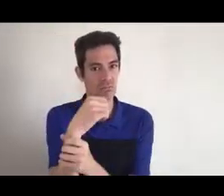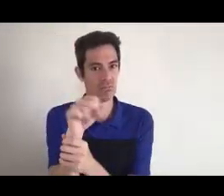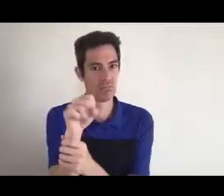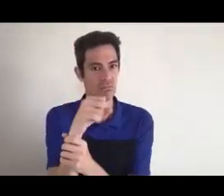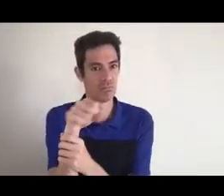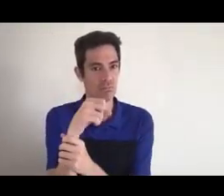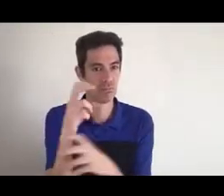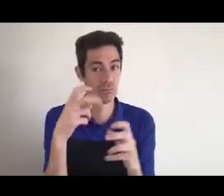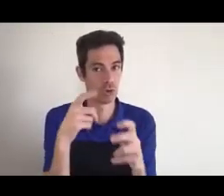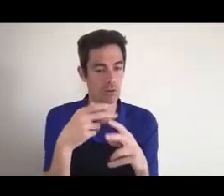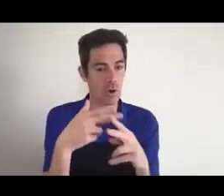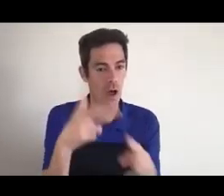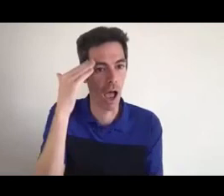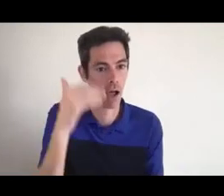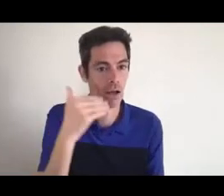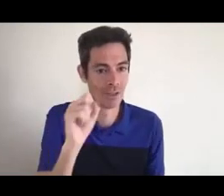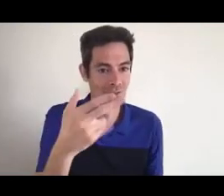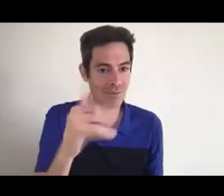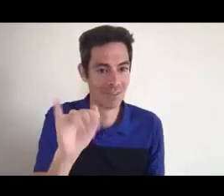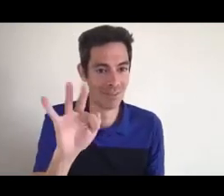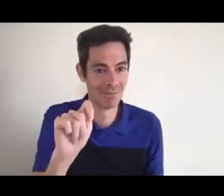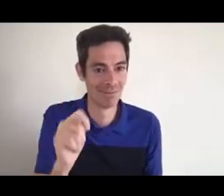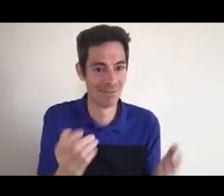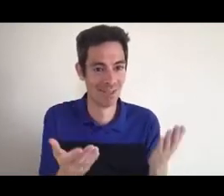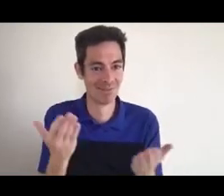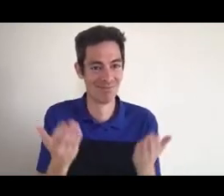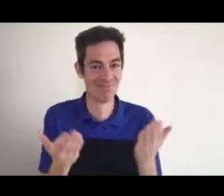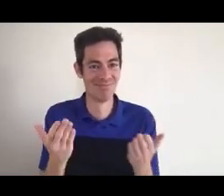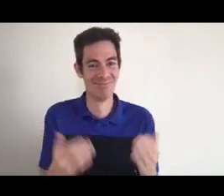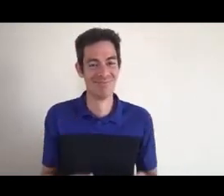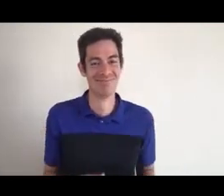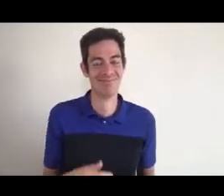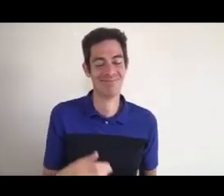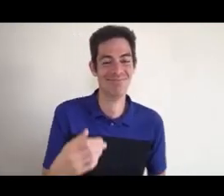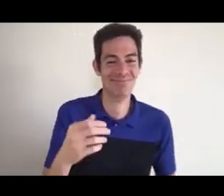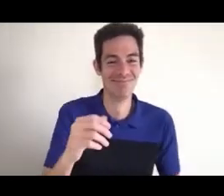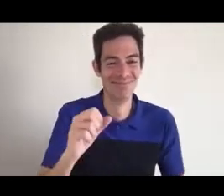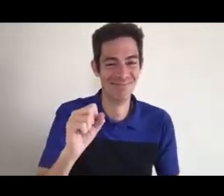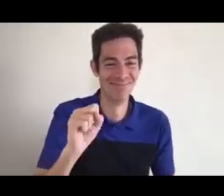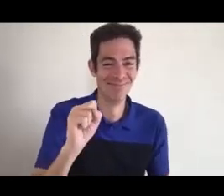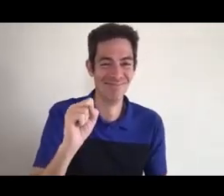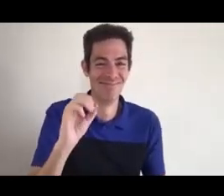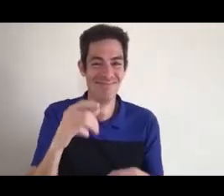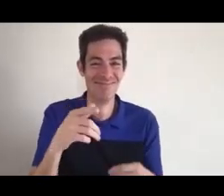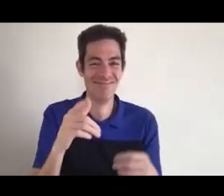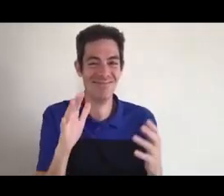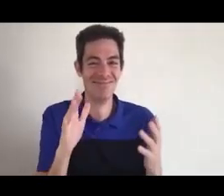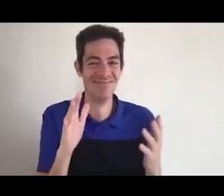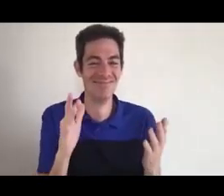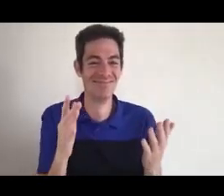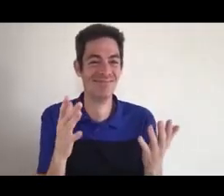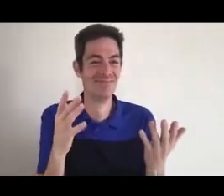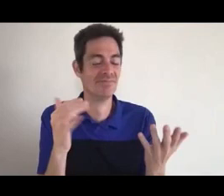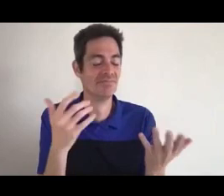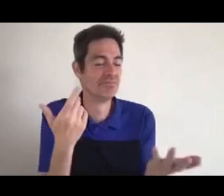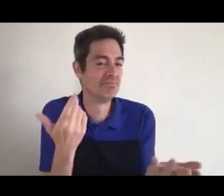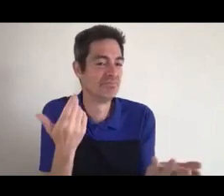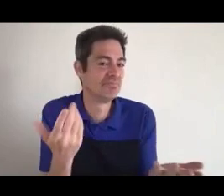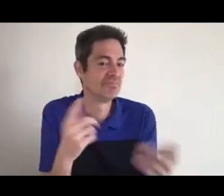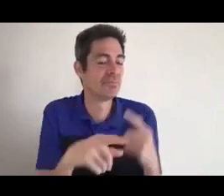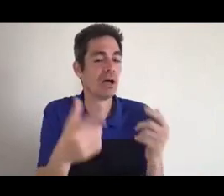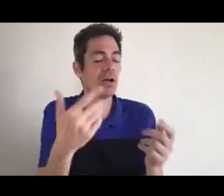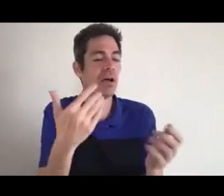whole body. It's usually my head that moves back and forth. So it's more of a head shift maybe as opposed to a body shift.